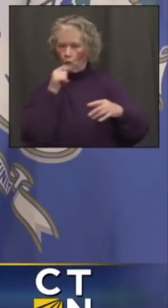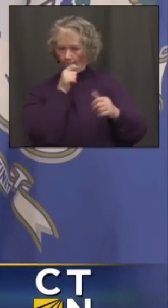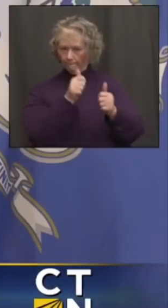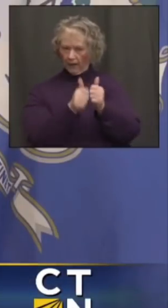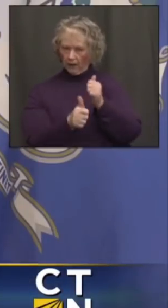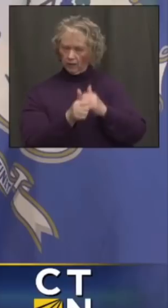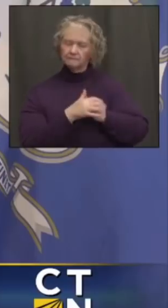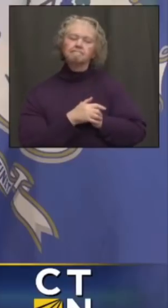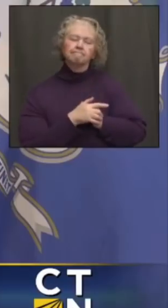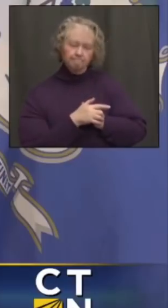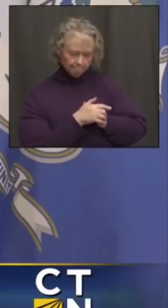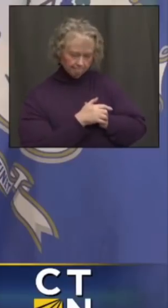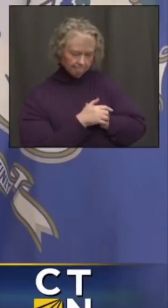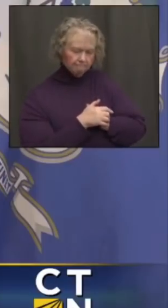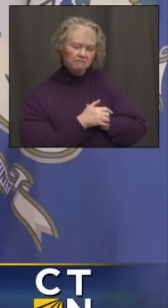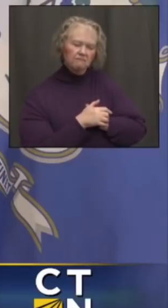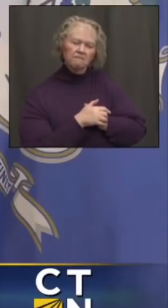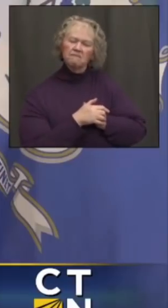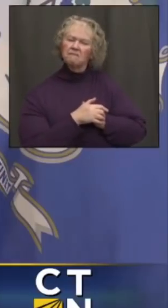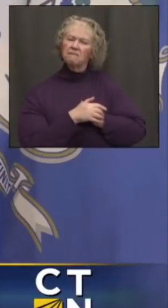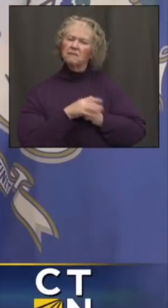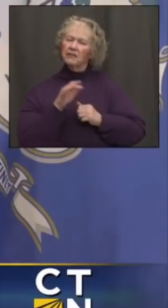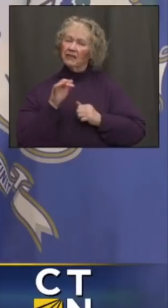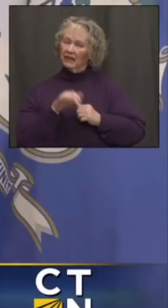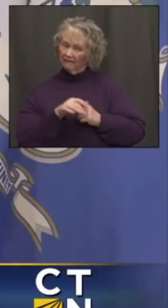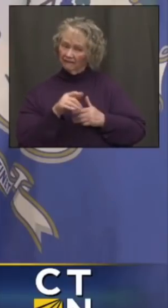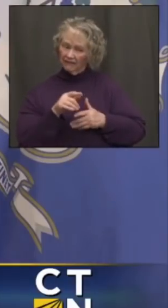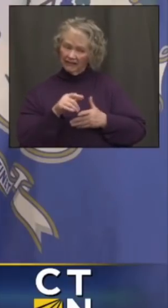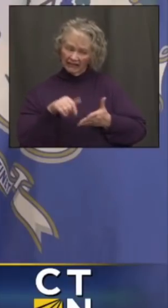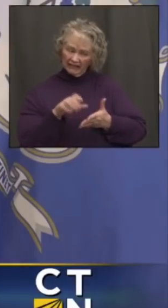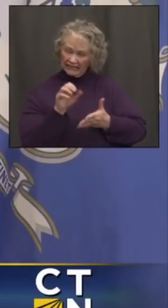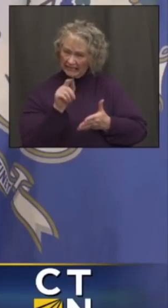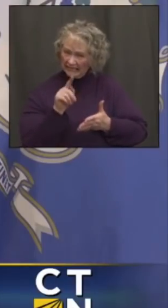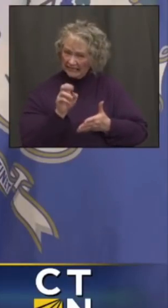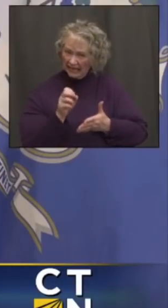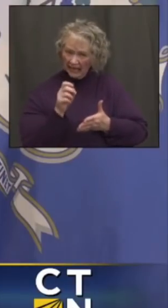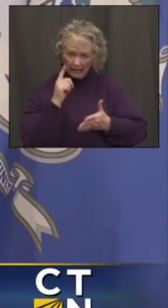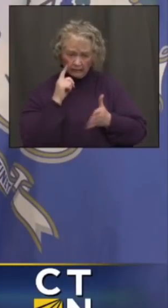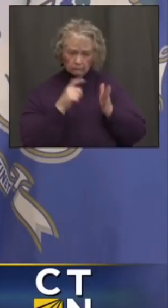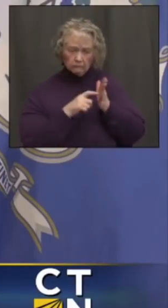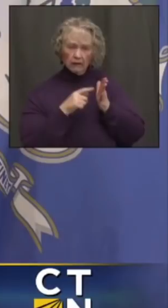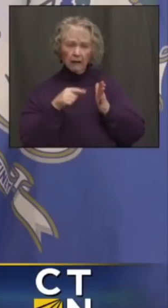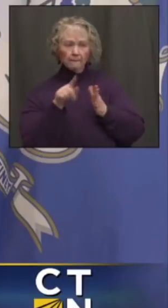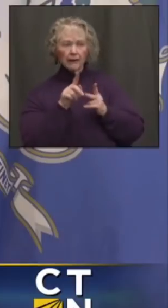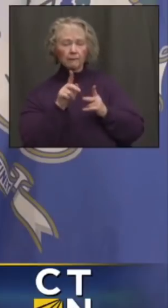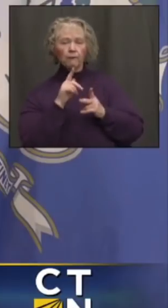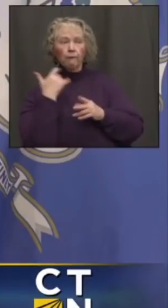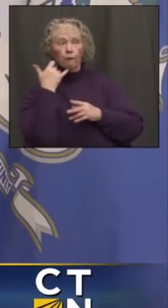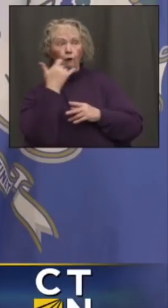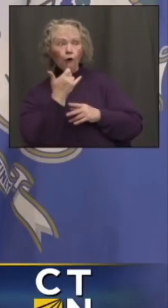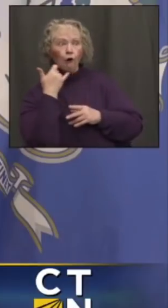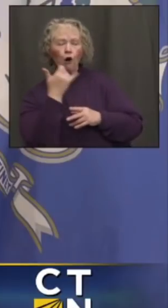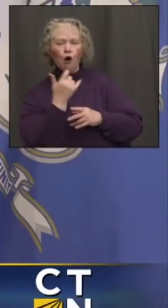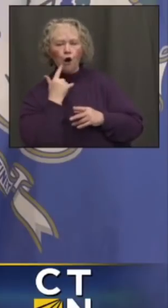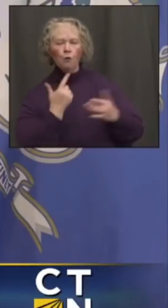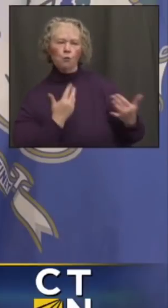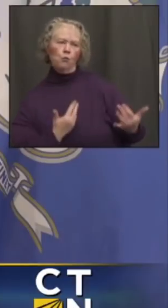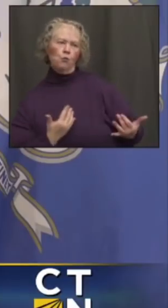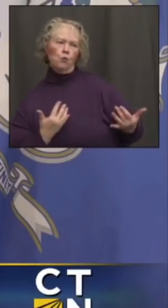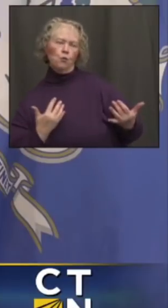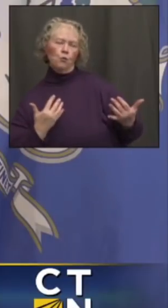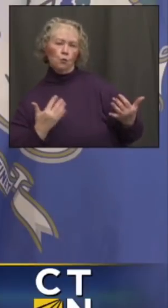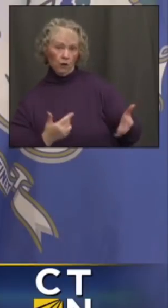days or so we'll be able to make an announcement in terms of the next group, which will probably be essential workers. So we continue to expand the group